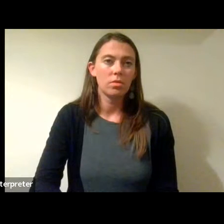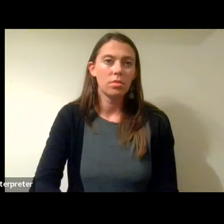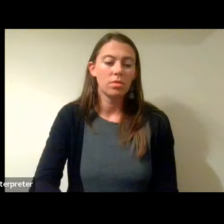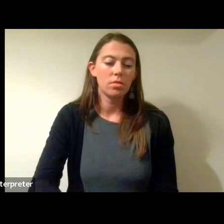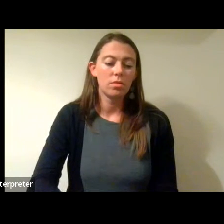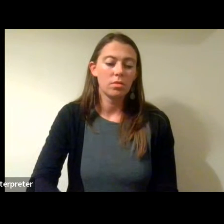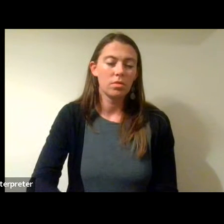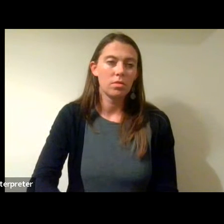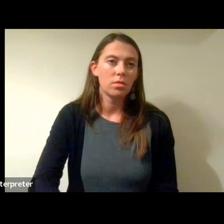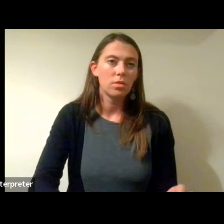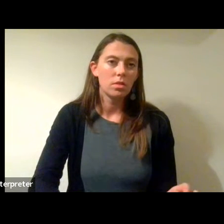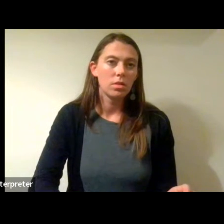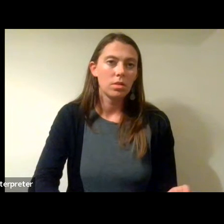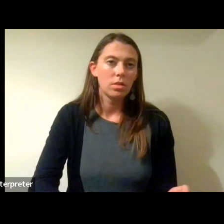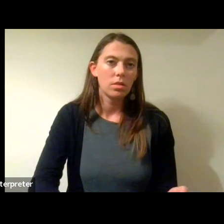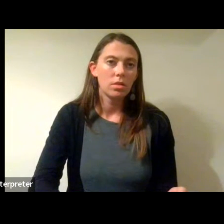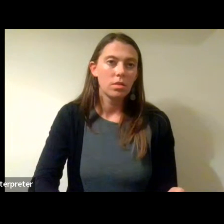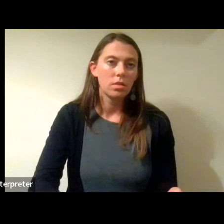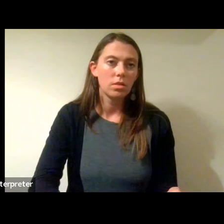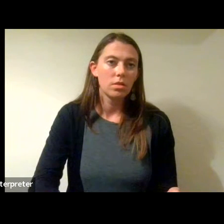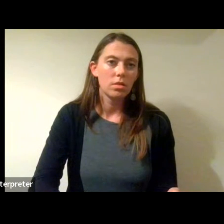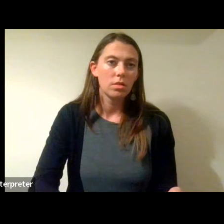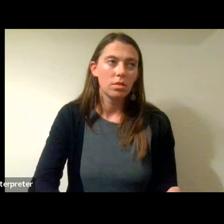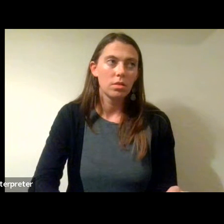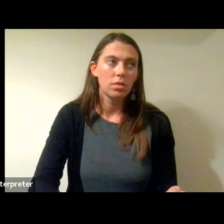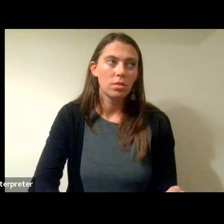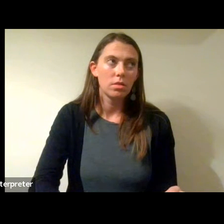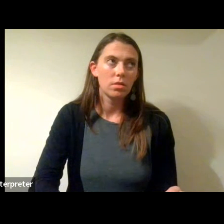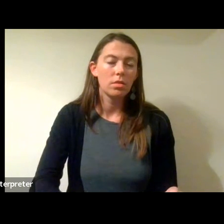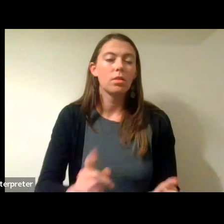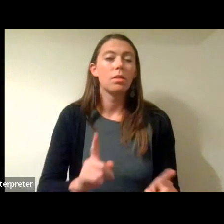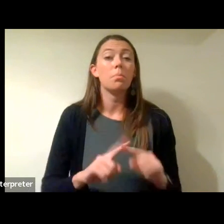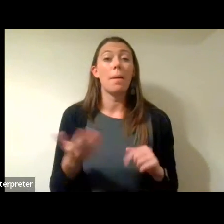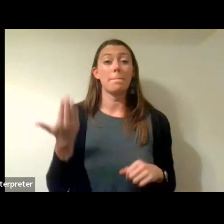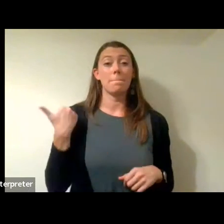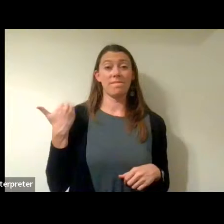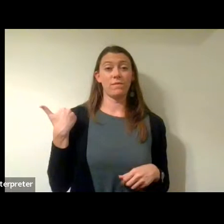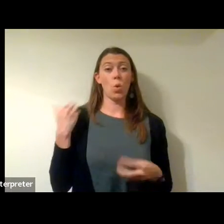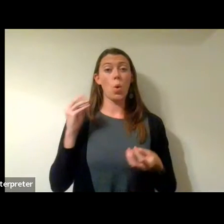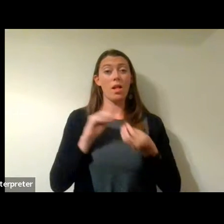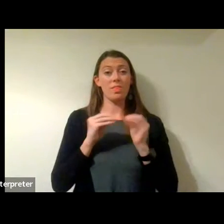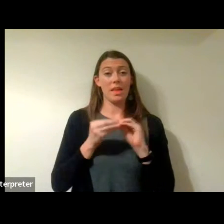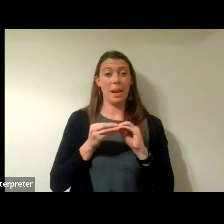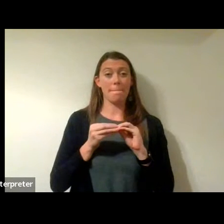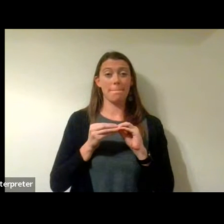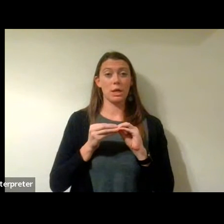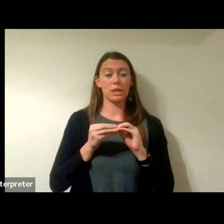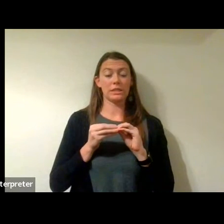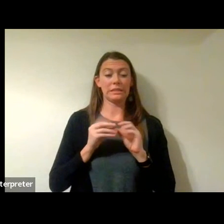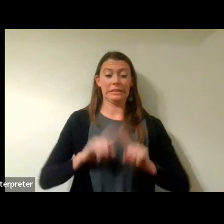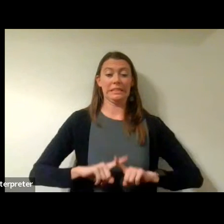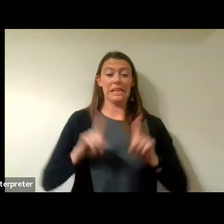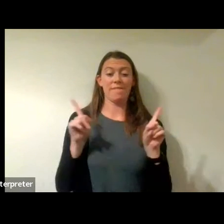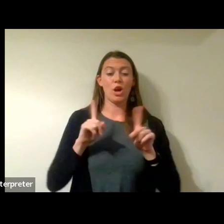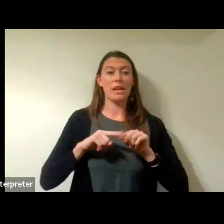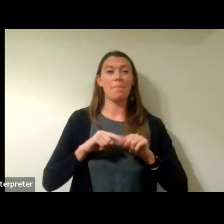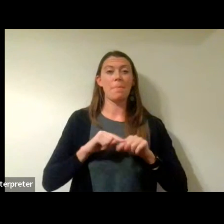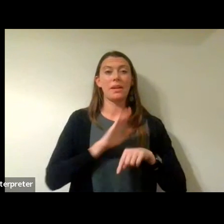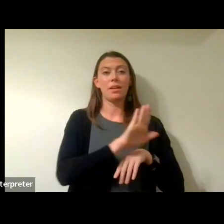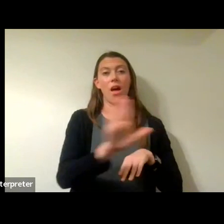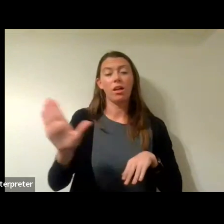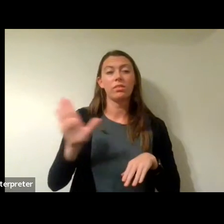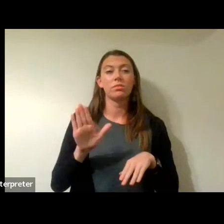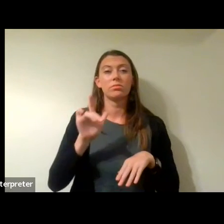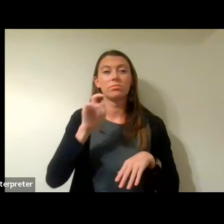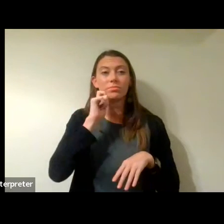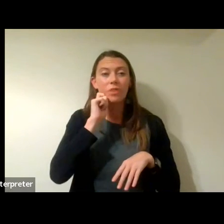past waves, the patterns have been very clear that there are disproportionate impacts in terms of severe disease on communities of color. And I